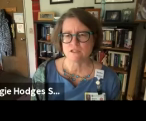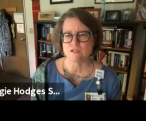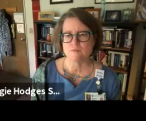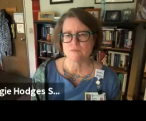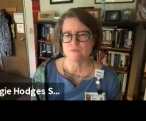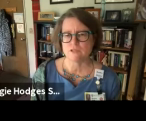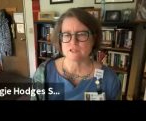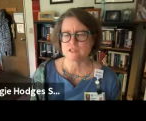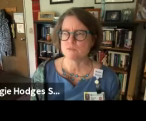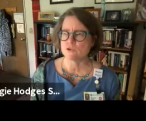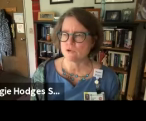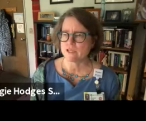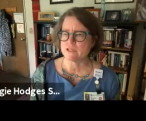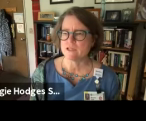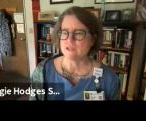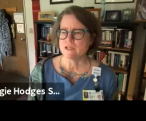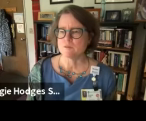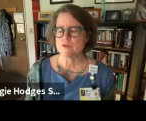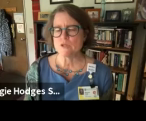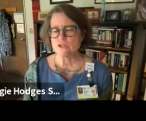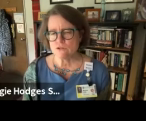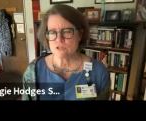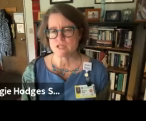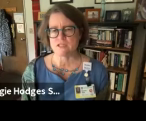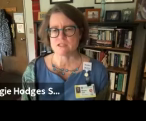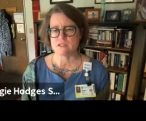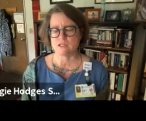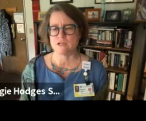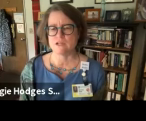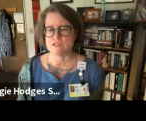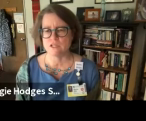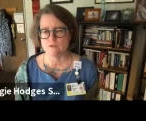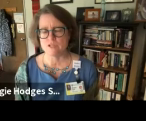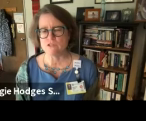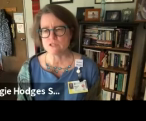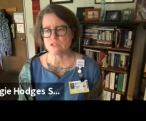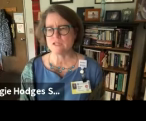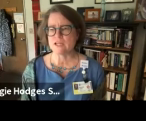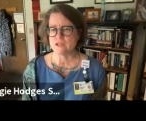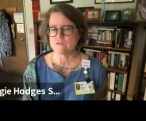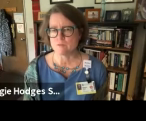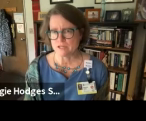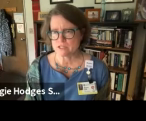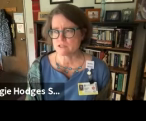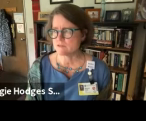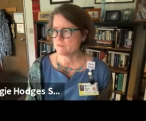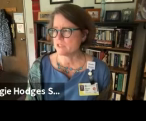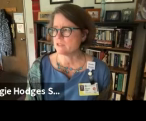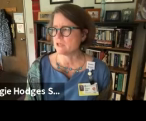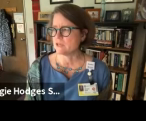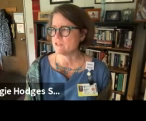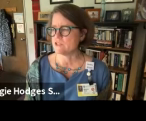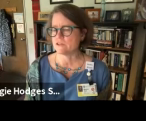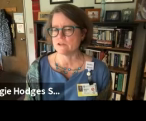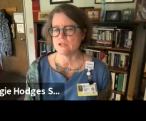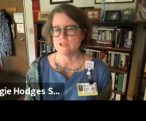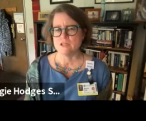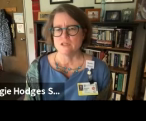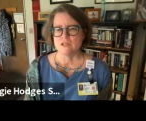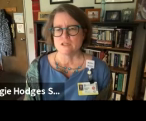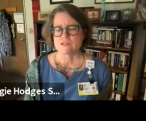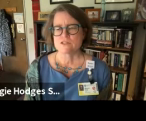technology is employed, that we use science and technology, and we use it in the care of our patients and the care of each